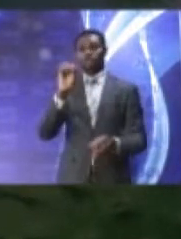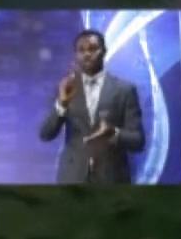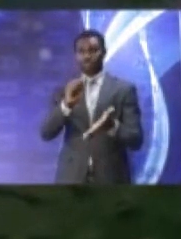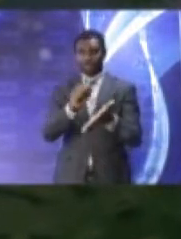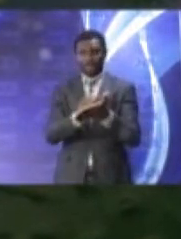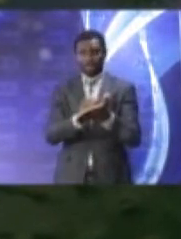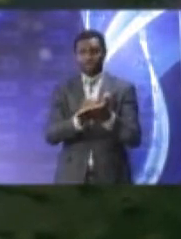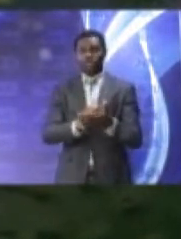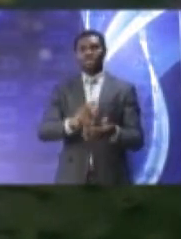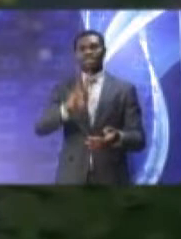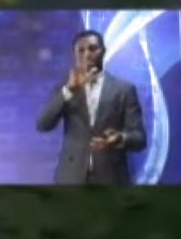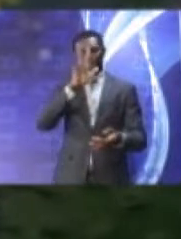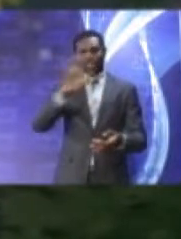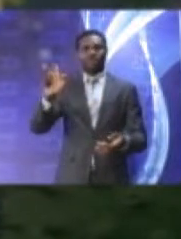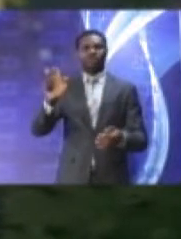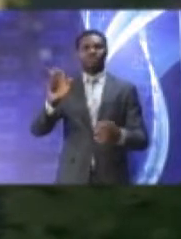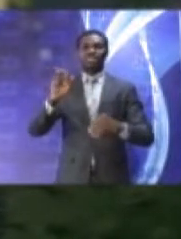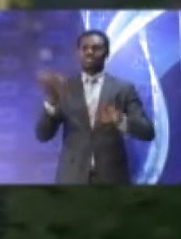440,387 deaths, while